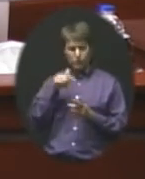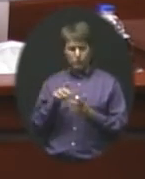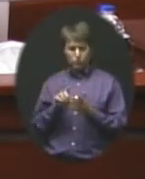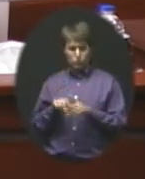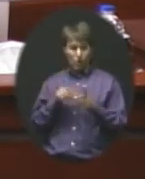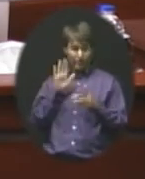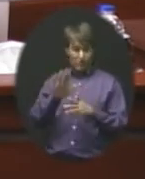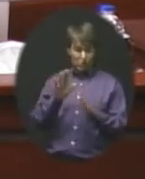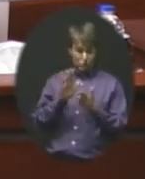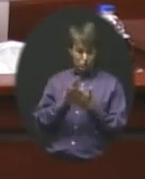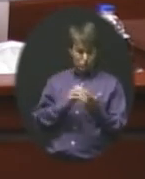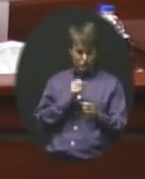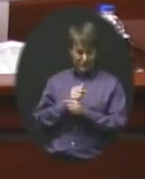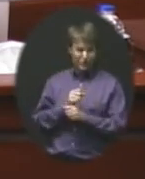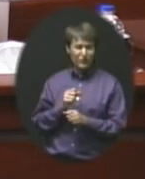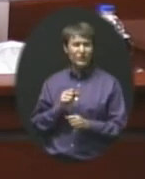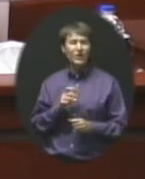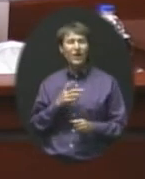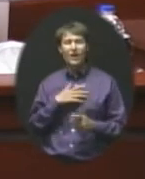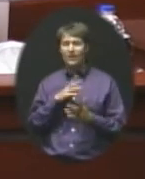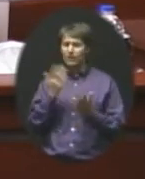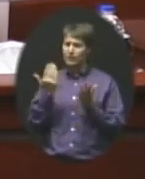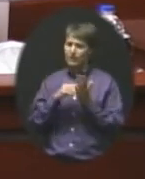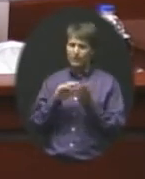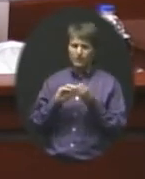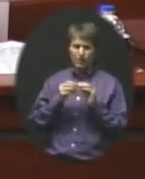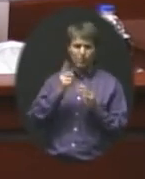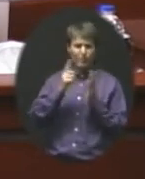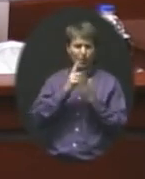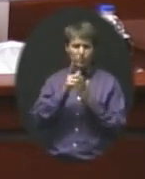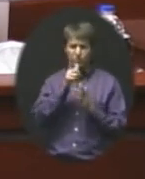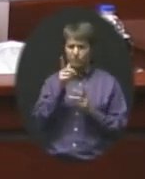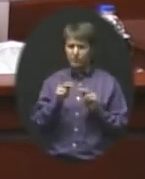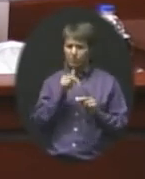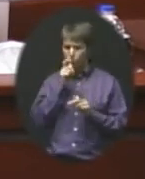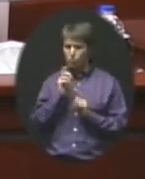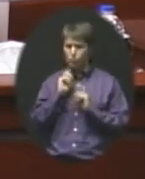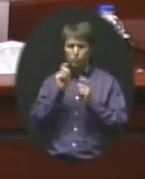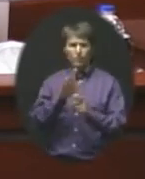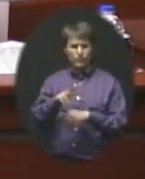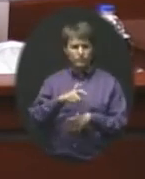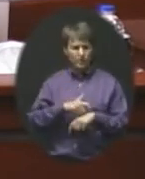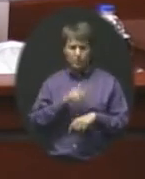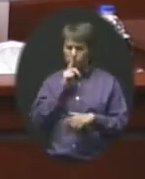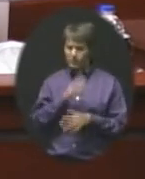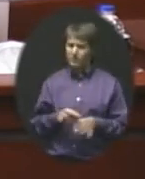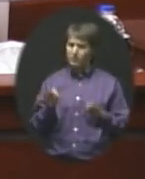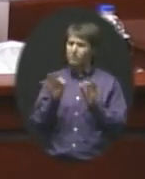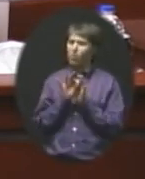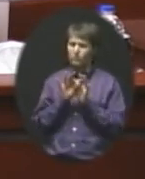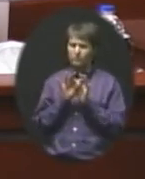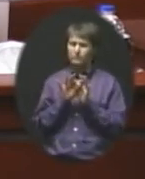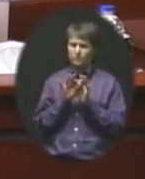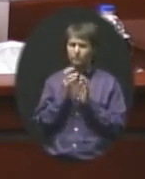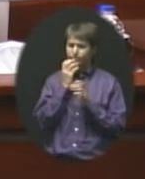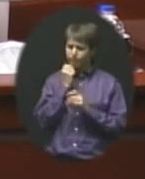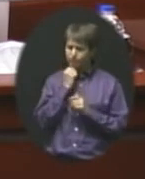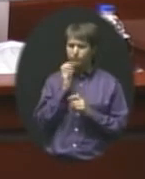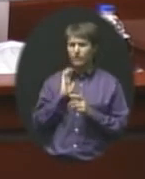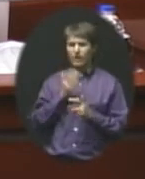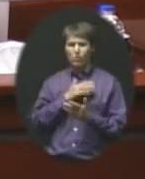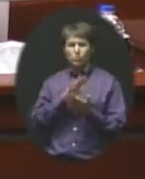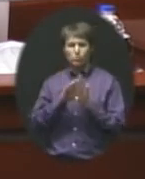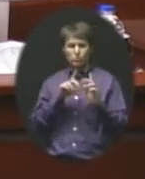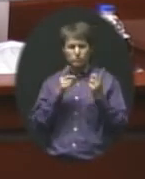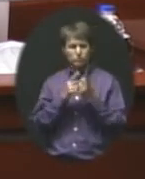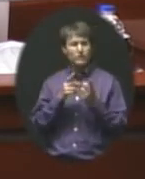school year. And again, the number of hours you saw tonight that people come in, and it really is important and critical to our school district, not